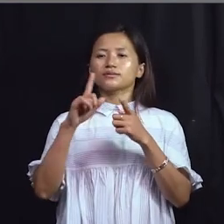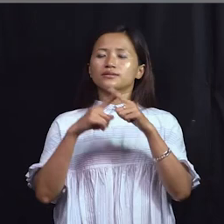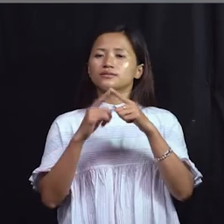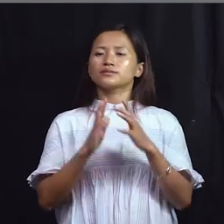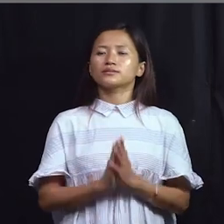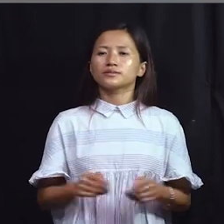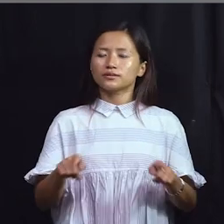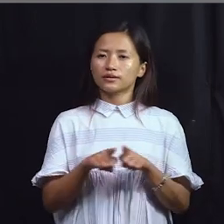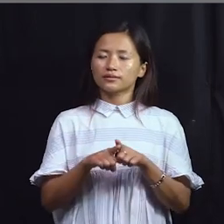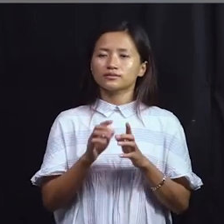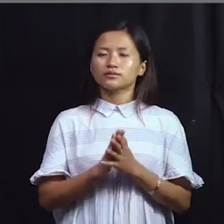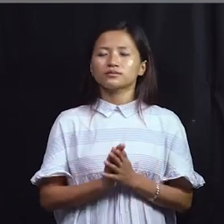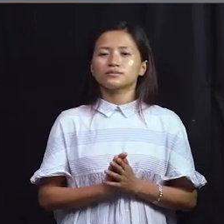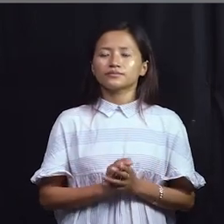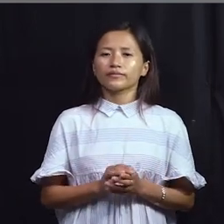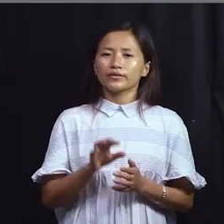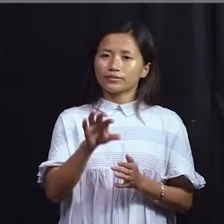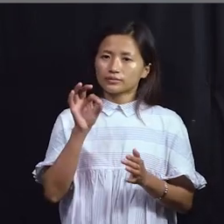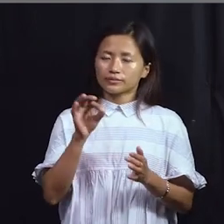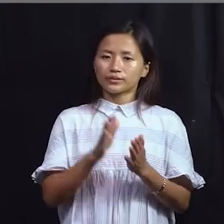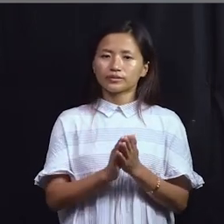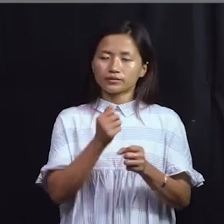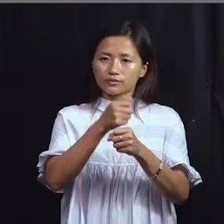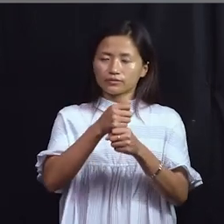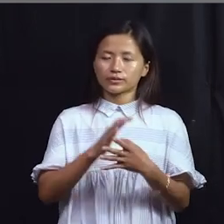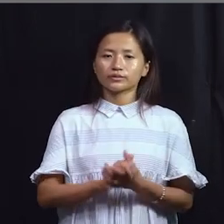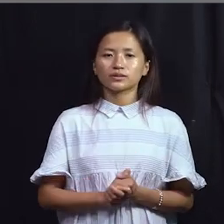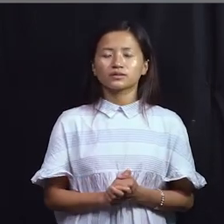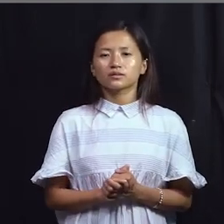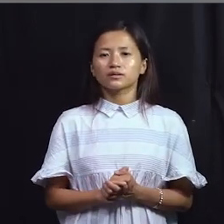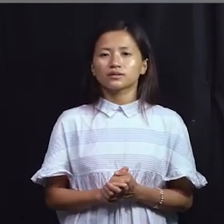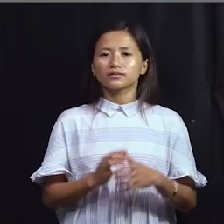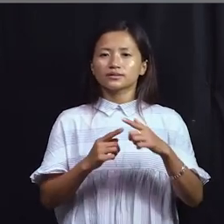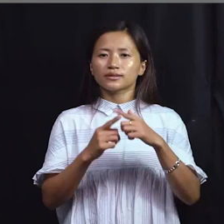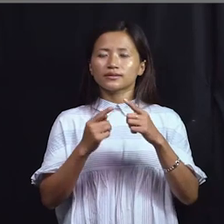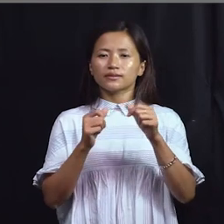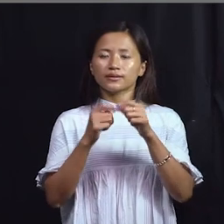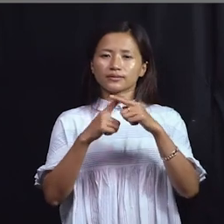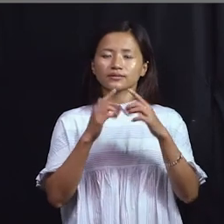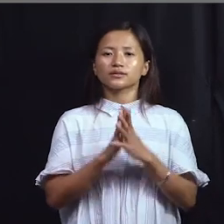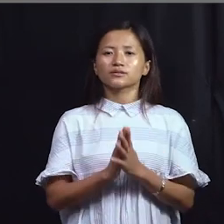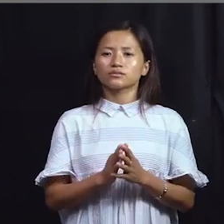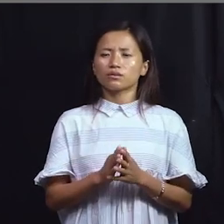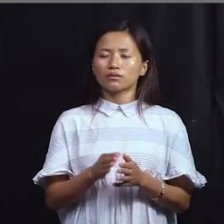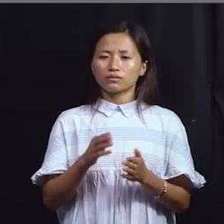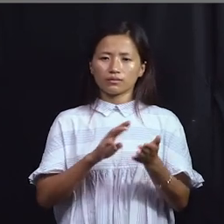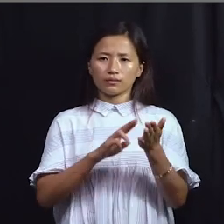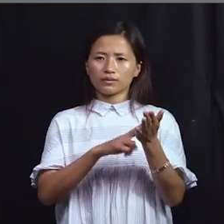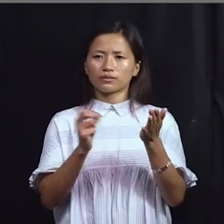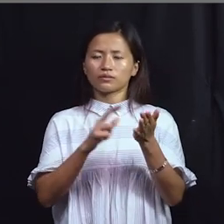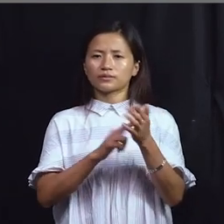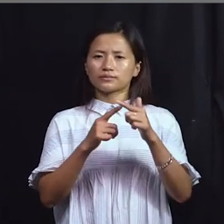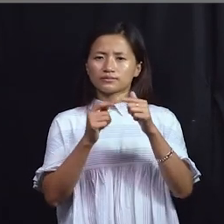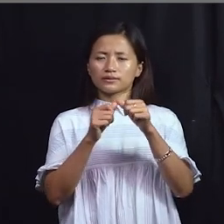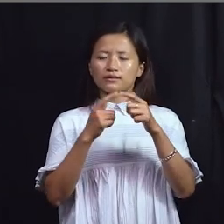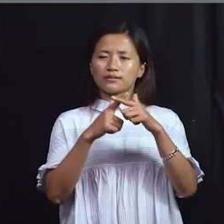The money that is expected to receive by the government from taxation and non-taxation. That is technically